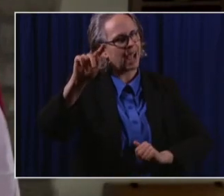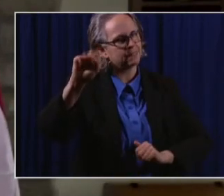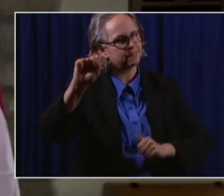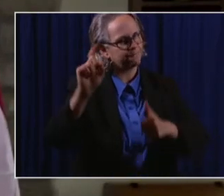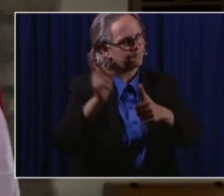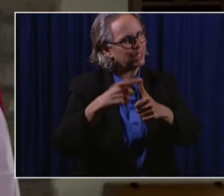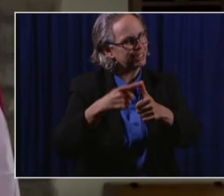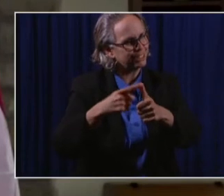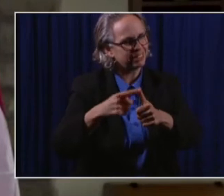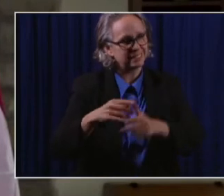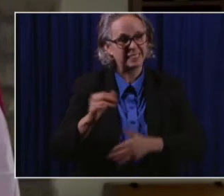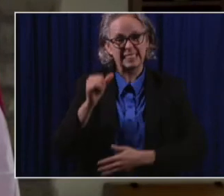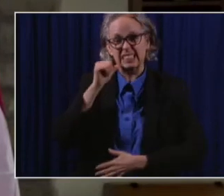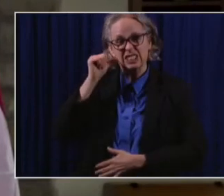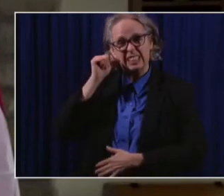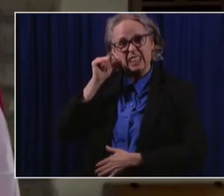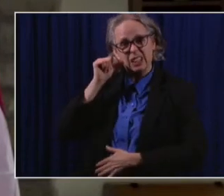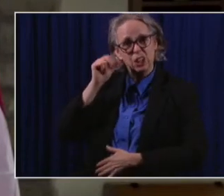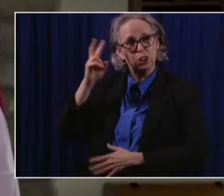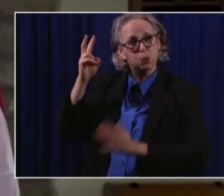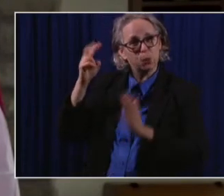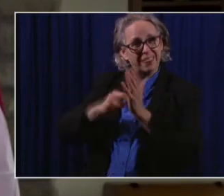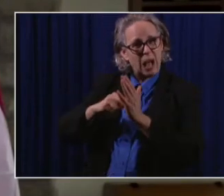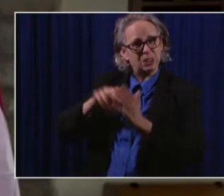2,039 cases, our record.